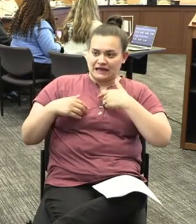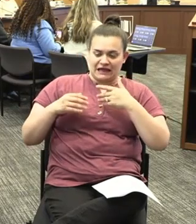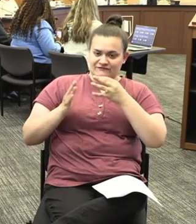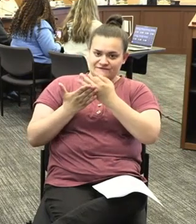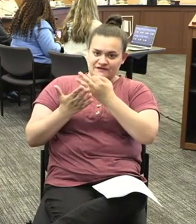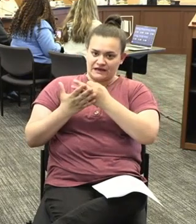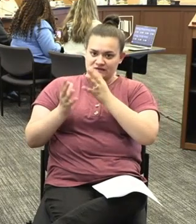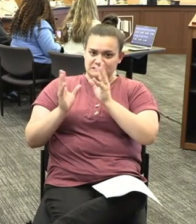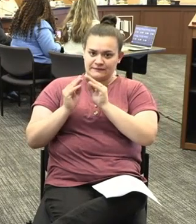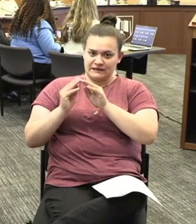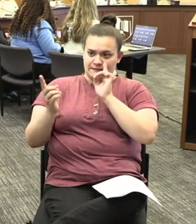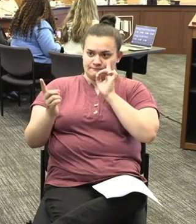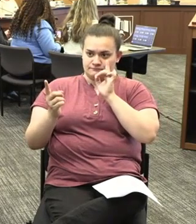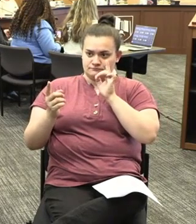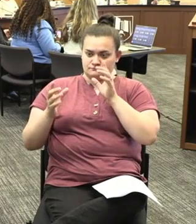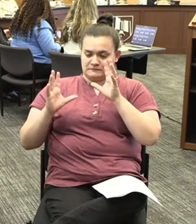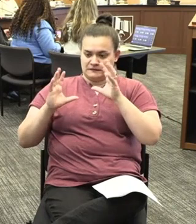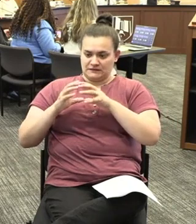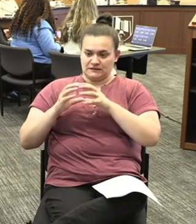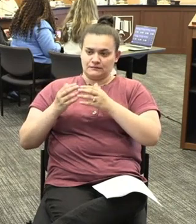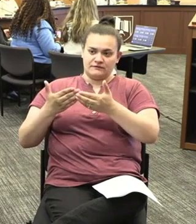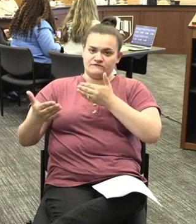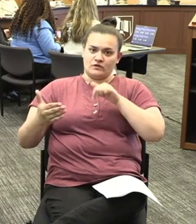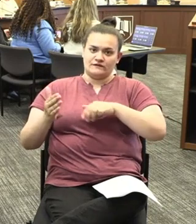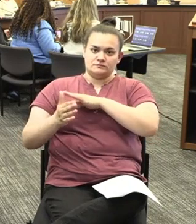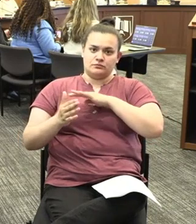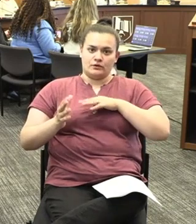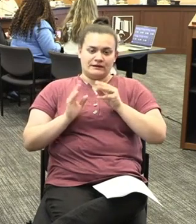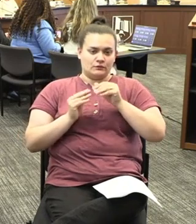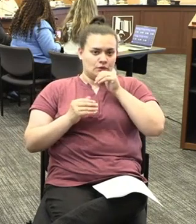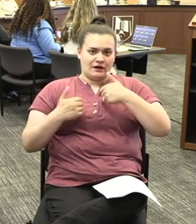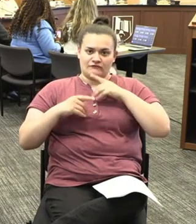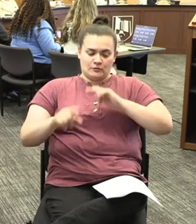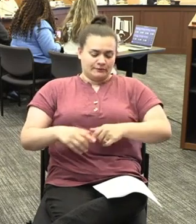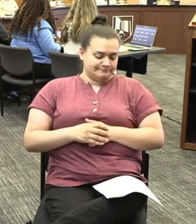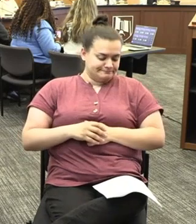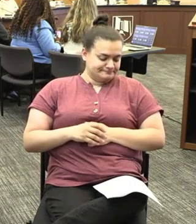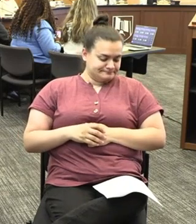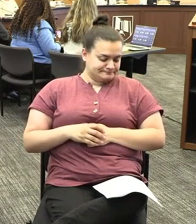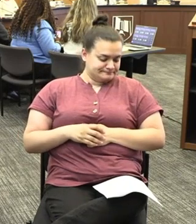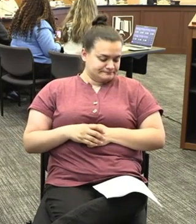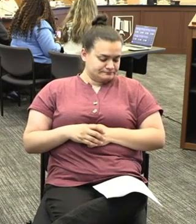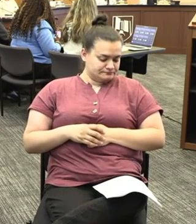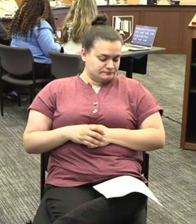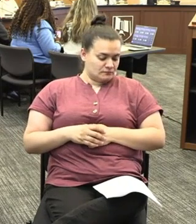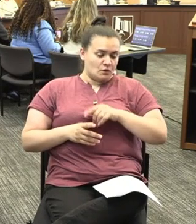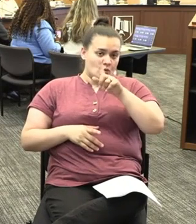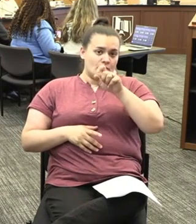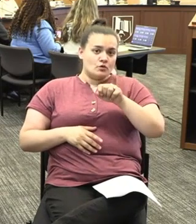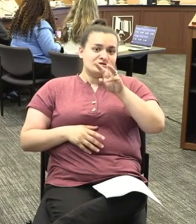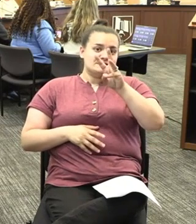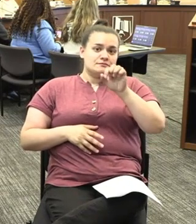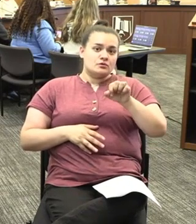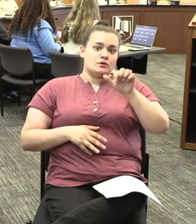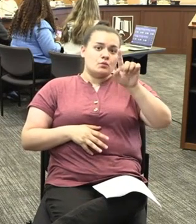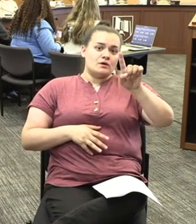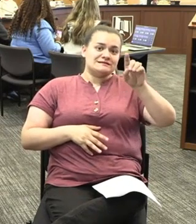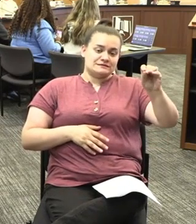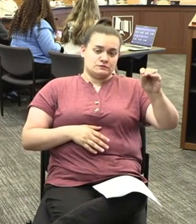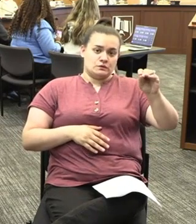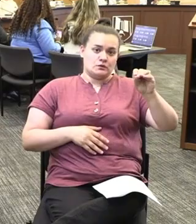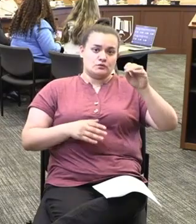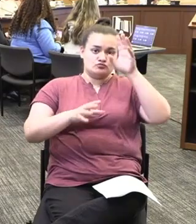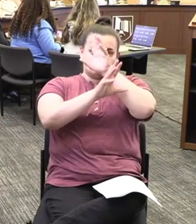committee meeting prior to this board meeting, so there is no report tonight. Thank you. Thank you. Item 1.6.10,